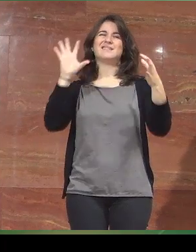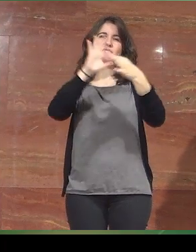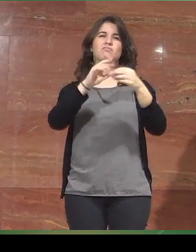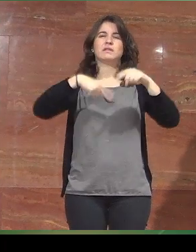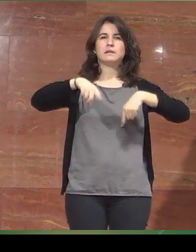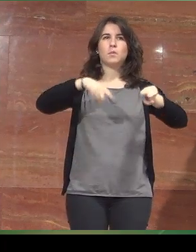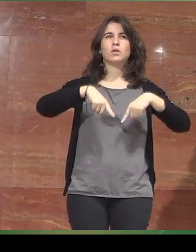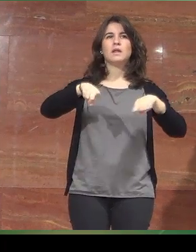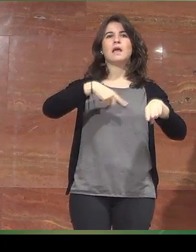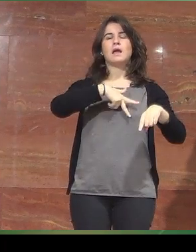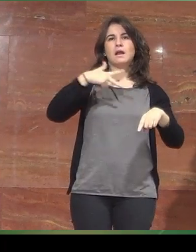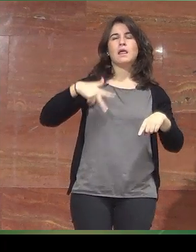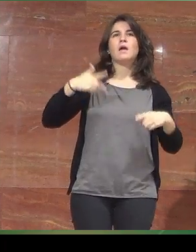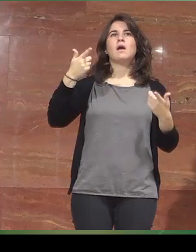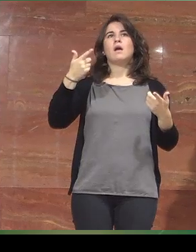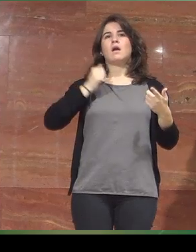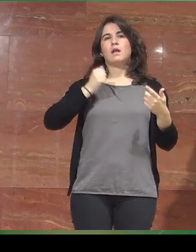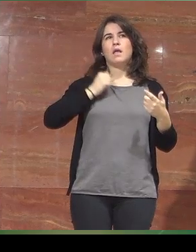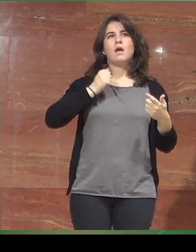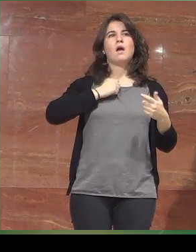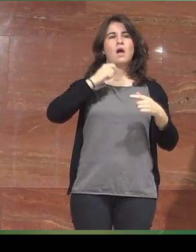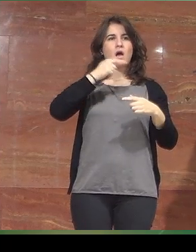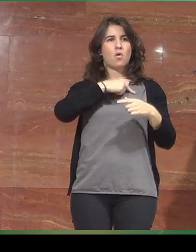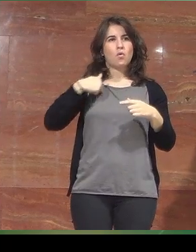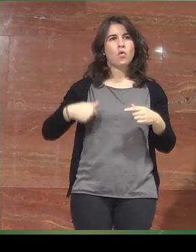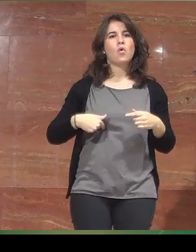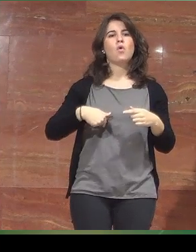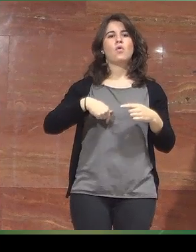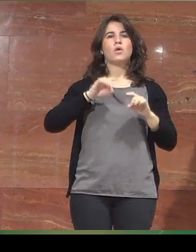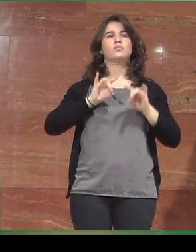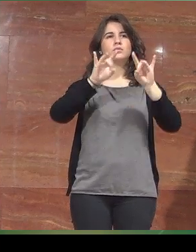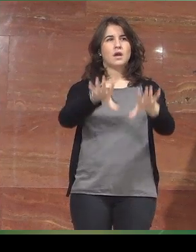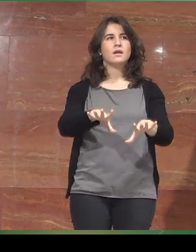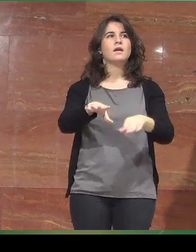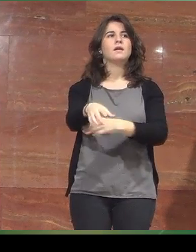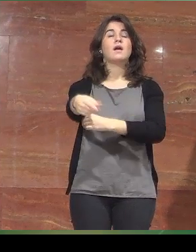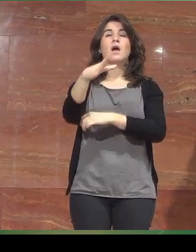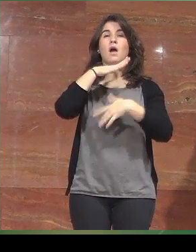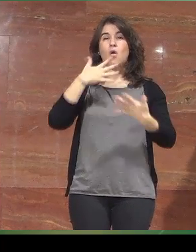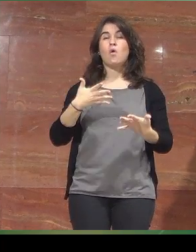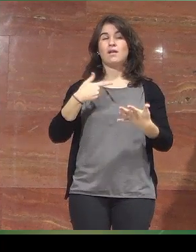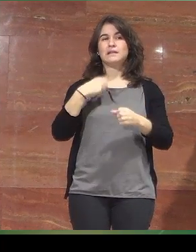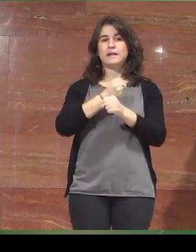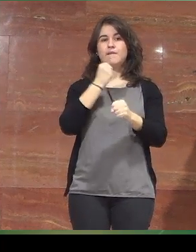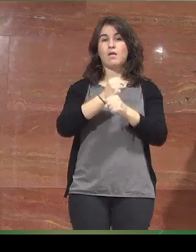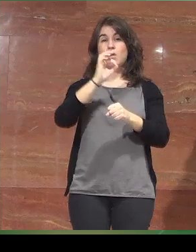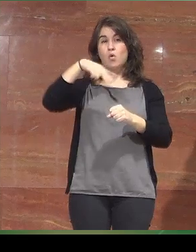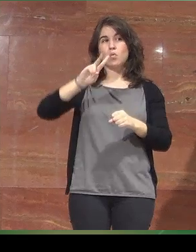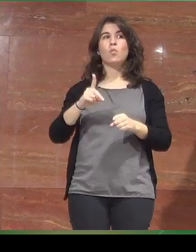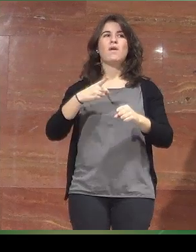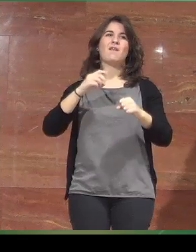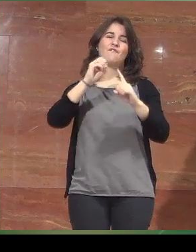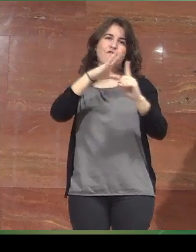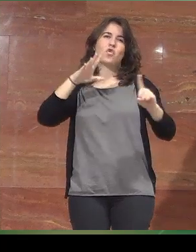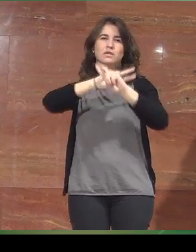Kong, Australia, Nueva Zelanda e Irlanda. Y en la actualidad está trabajando en Naciones Unidas en el Foro Internacional de Transporte, en todo